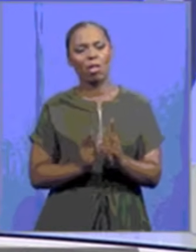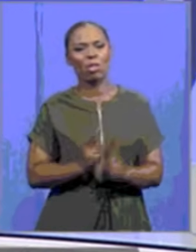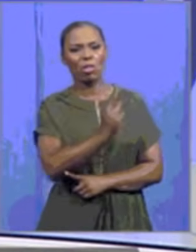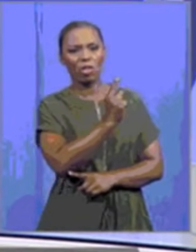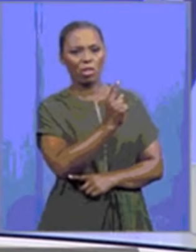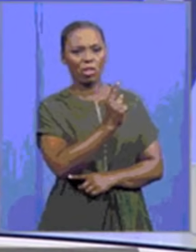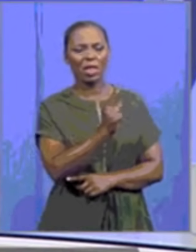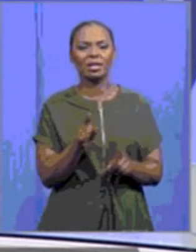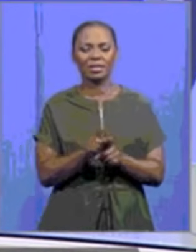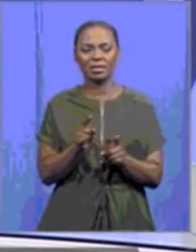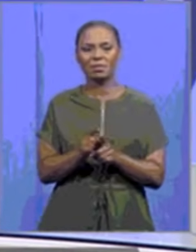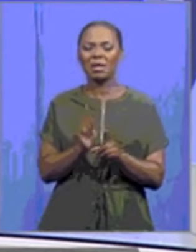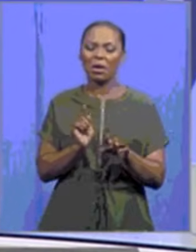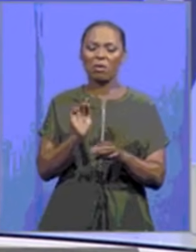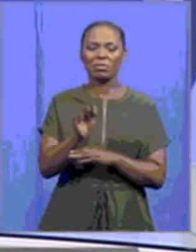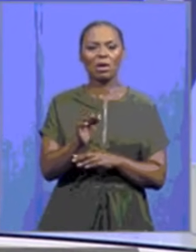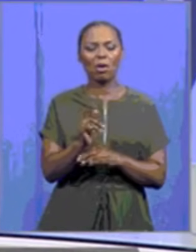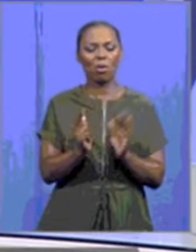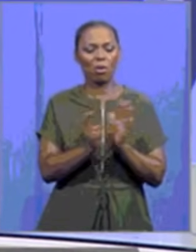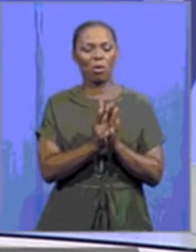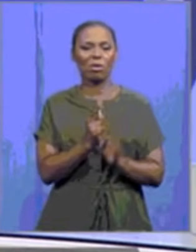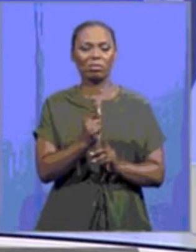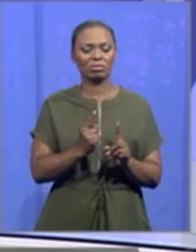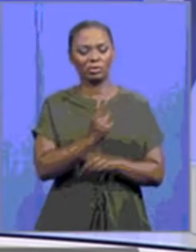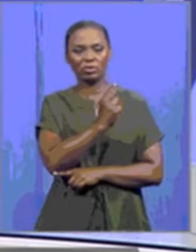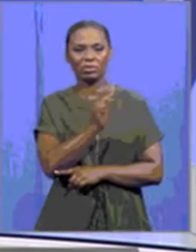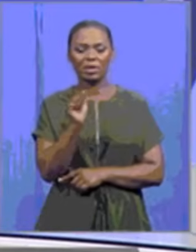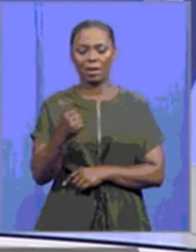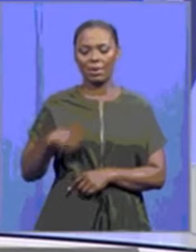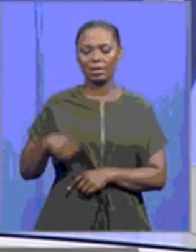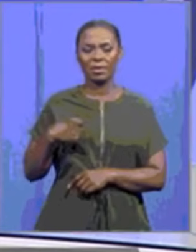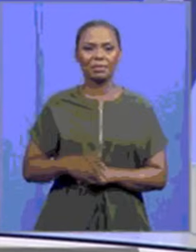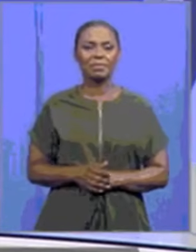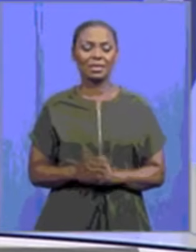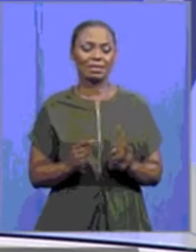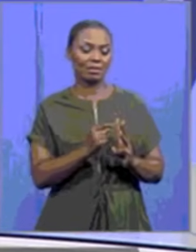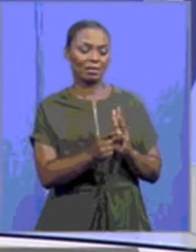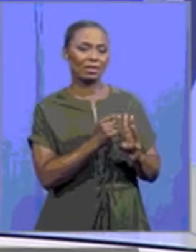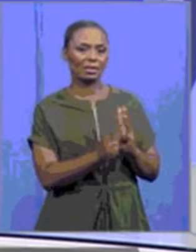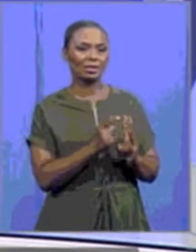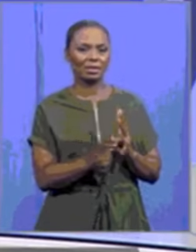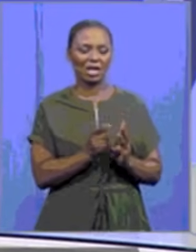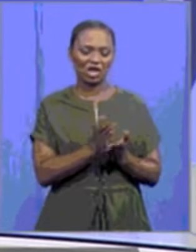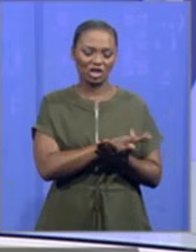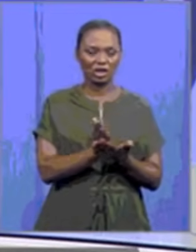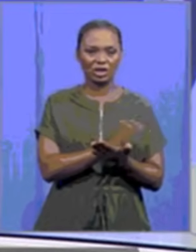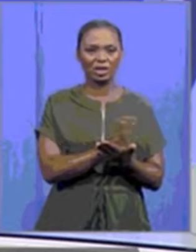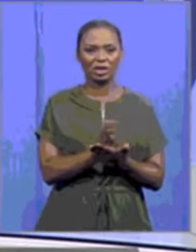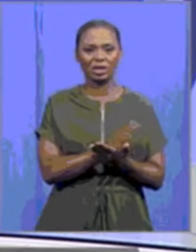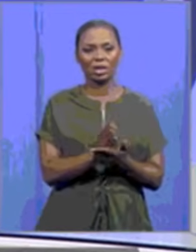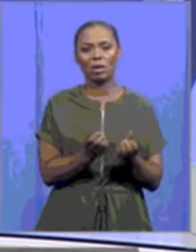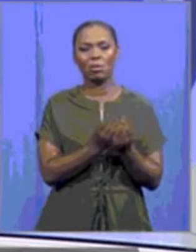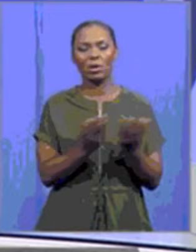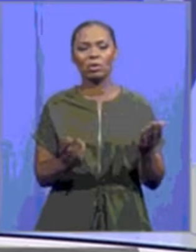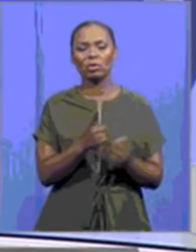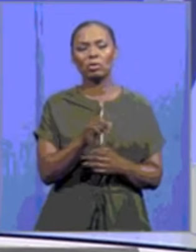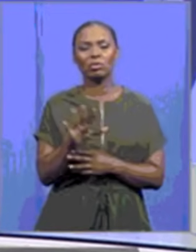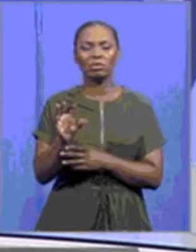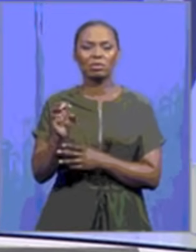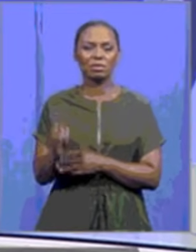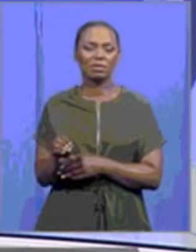tša masepala. Go kwagala gore boraro bo ile ba iphepa ka diranta tše 150